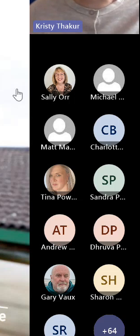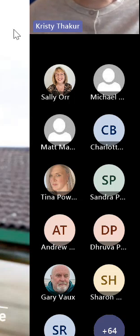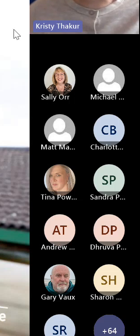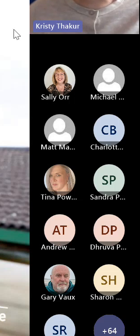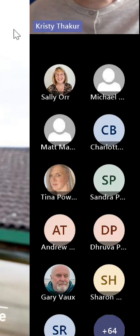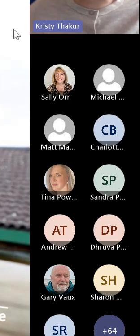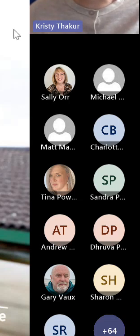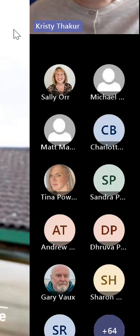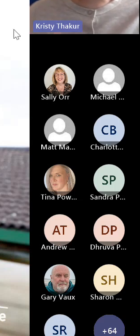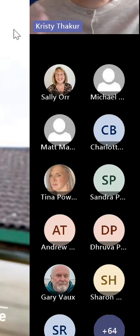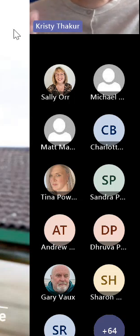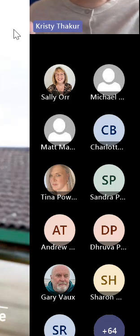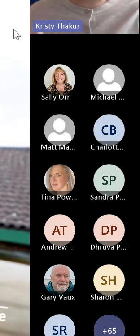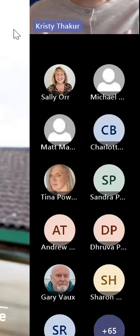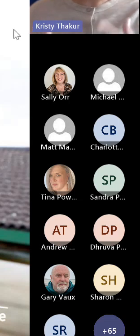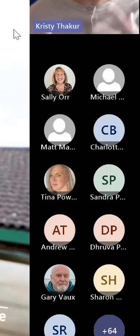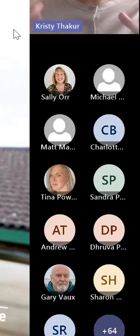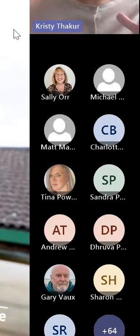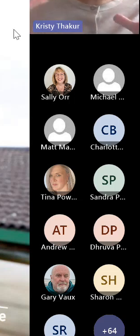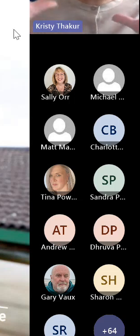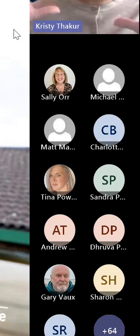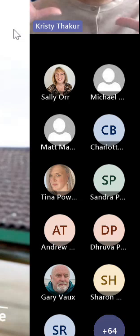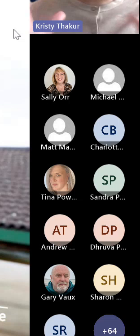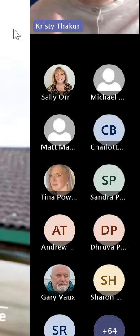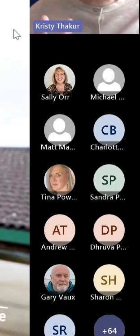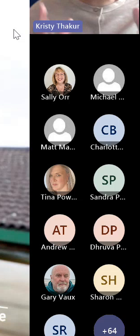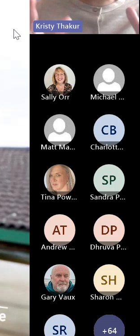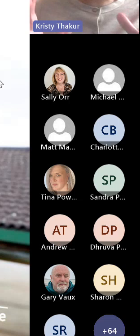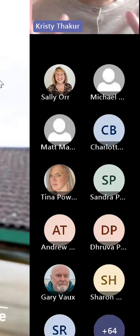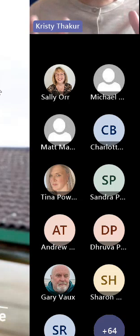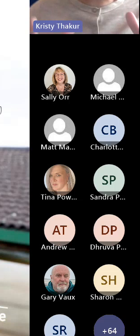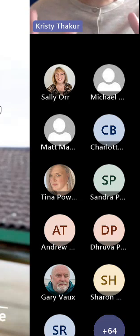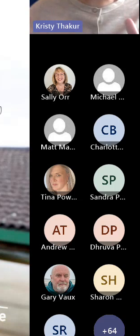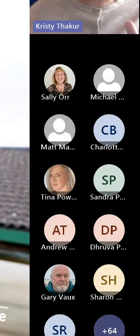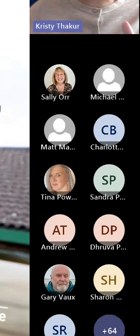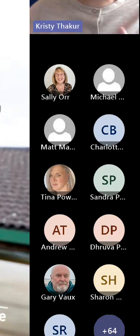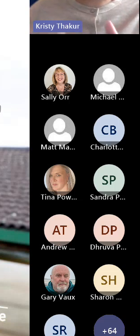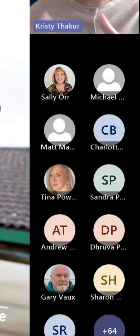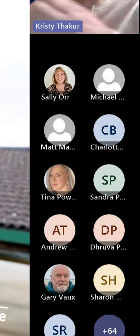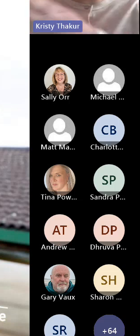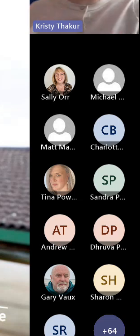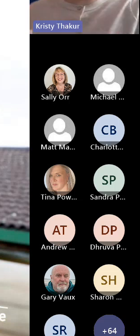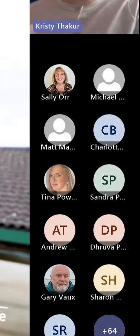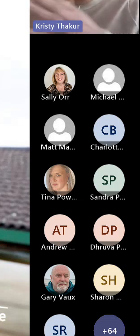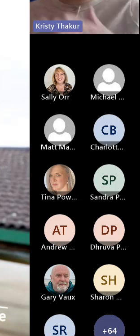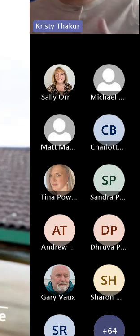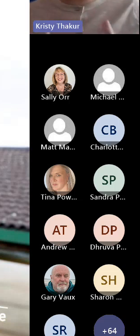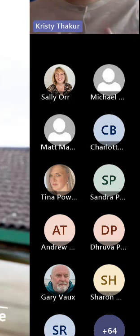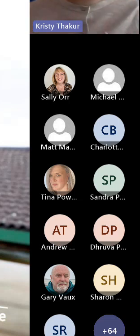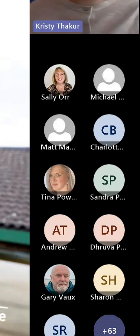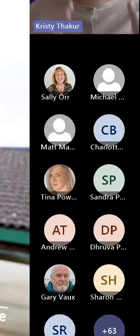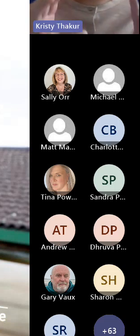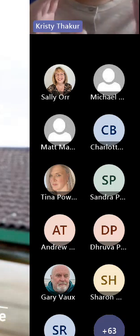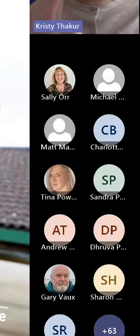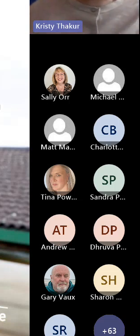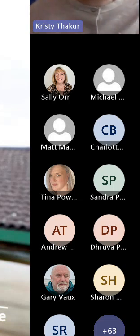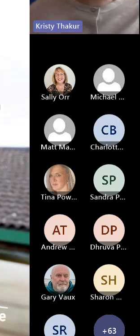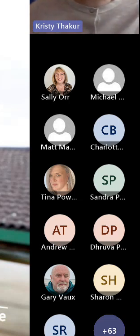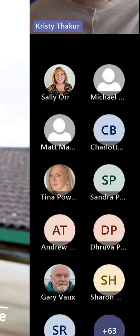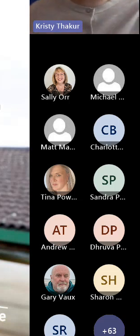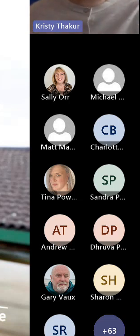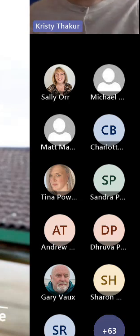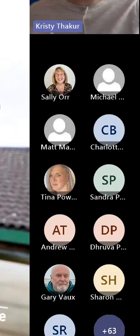the universal cost of living support that we have, but we are tailoring each session to the specific group. So